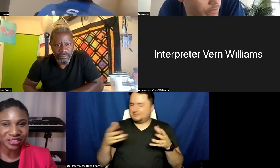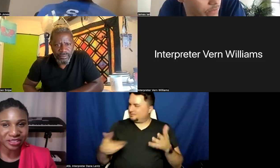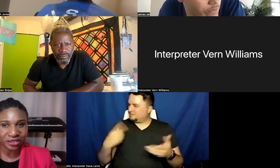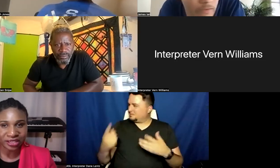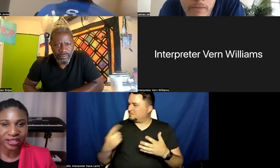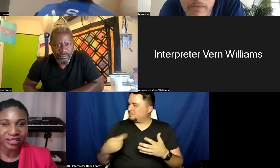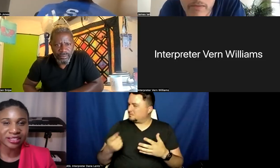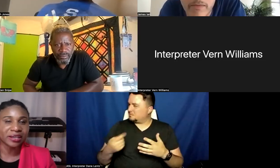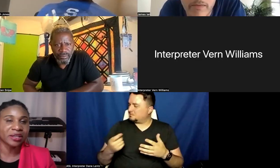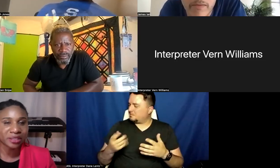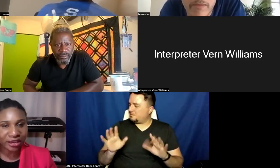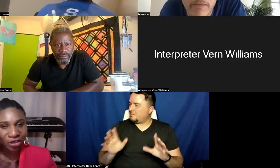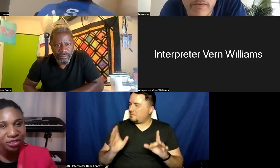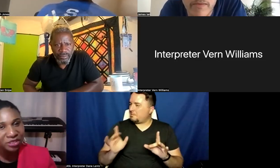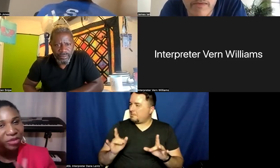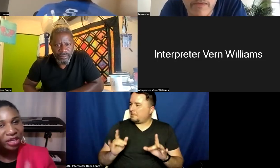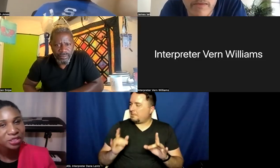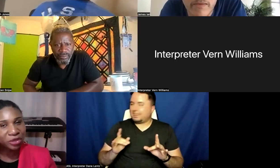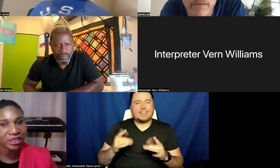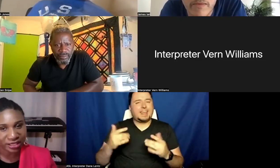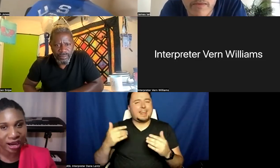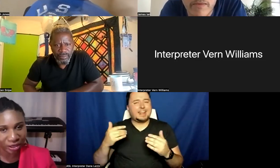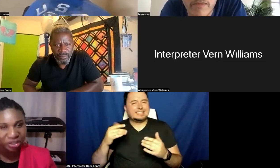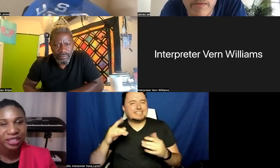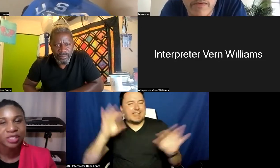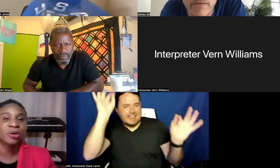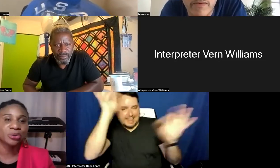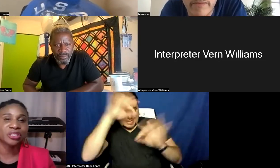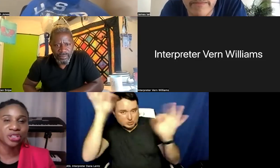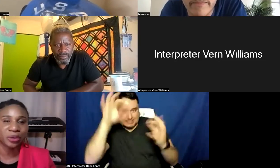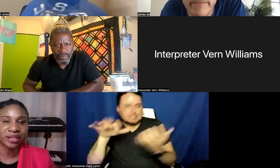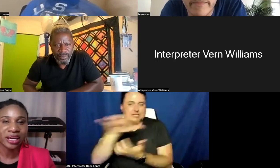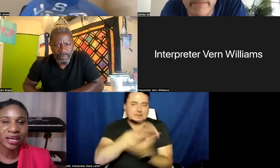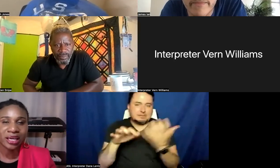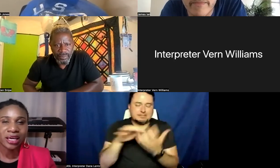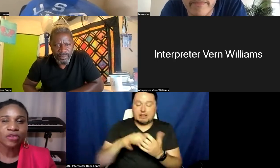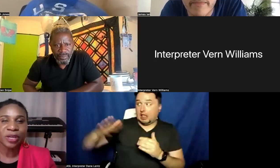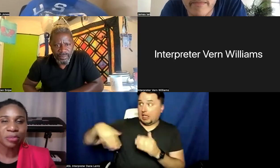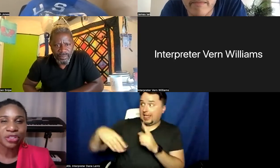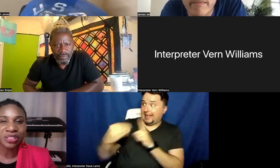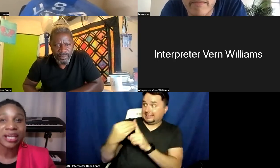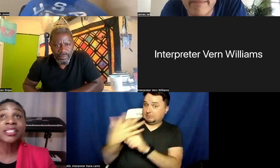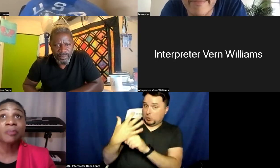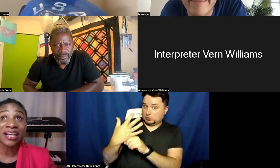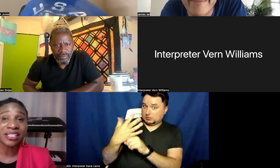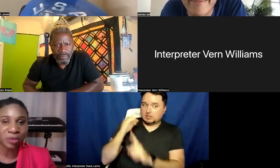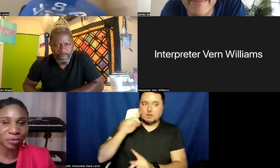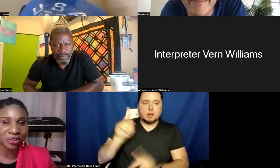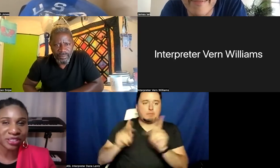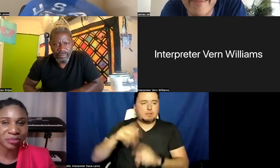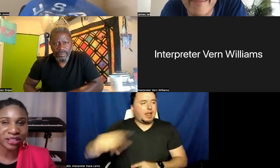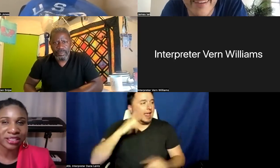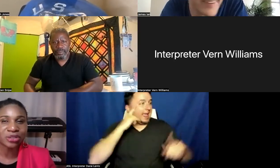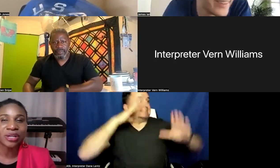it's a ignorance mixed with not being exposed to it, of people just expecting people